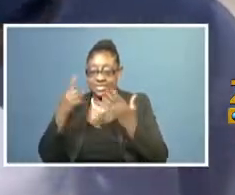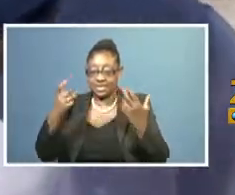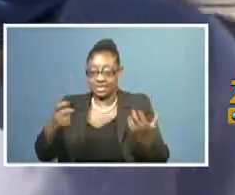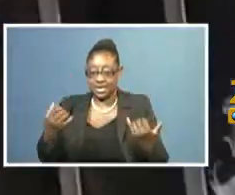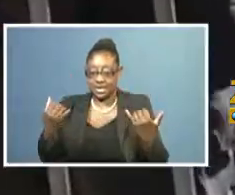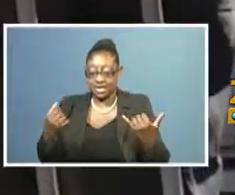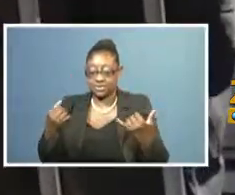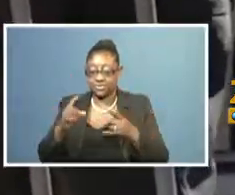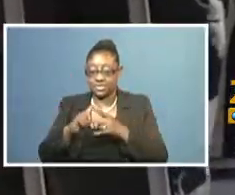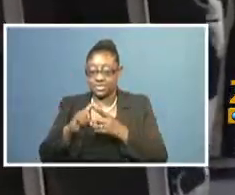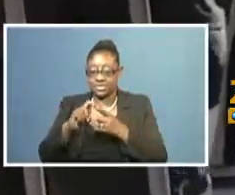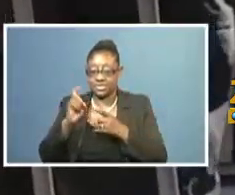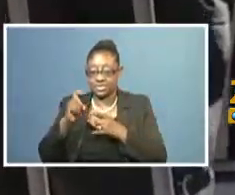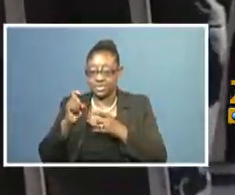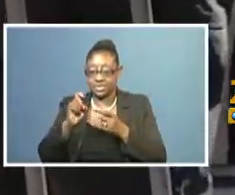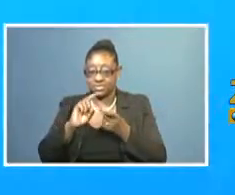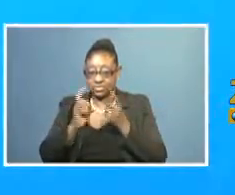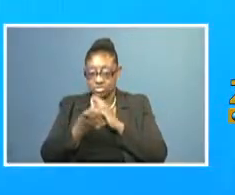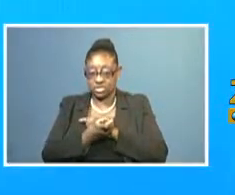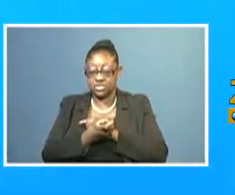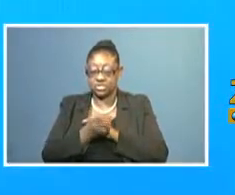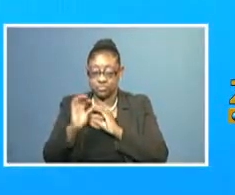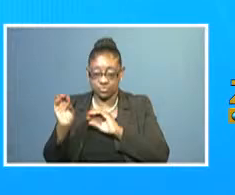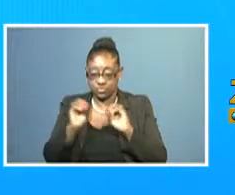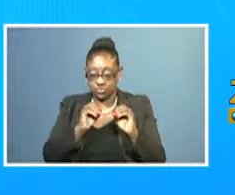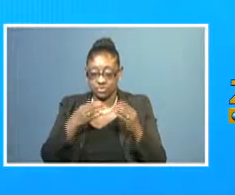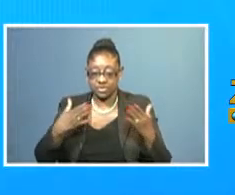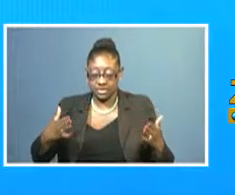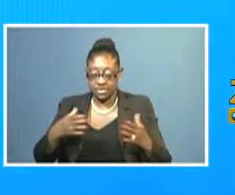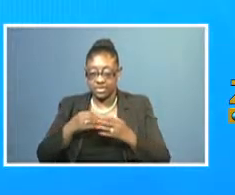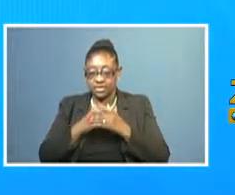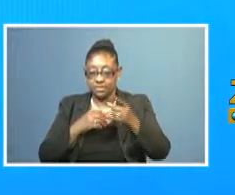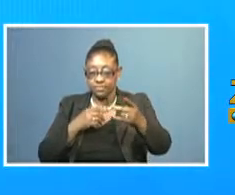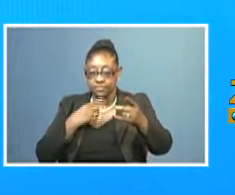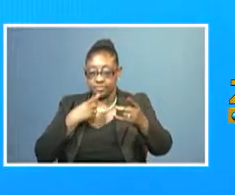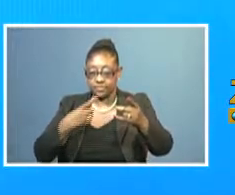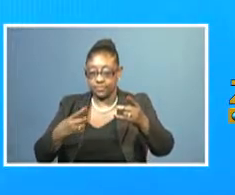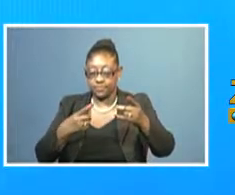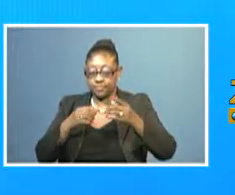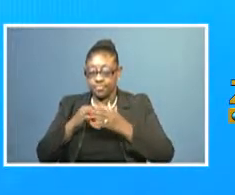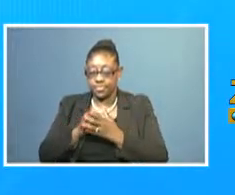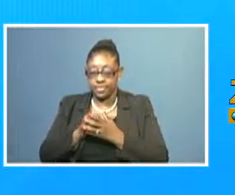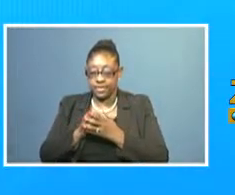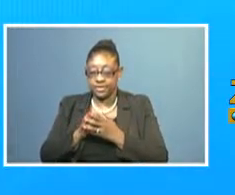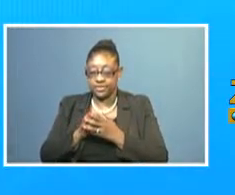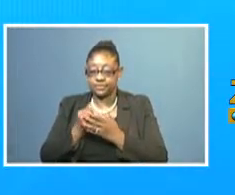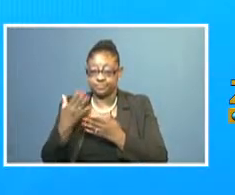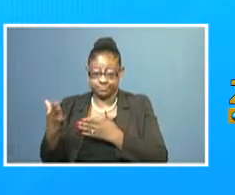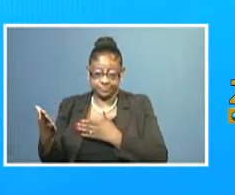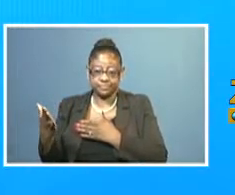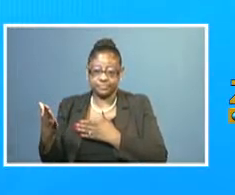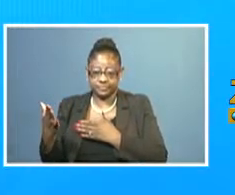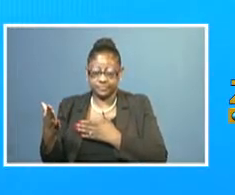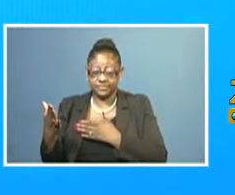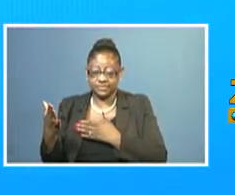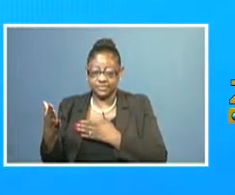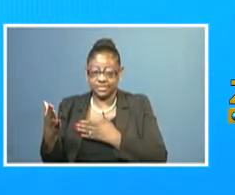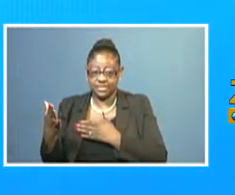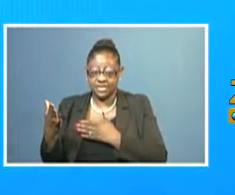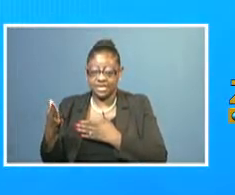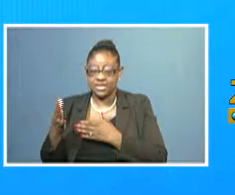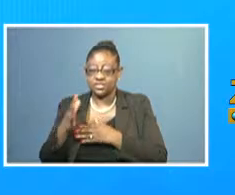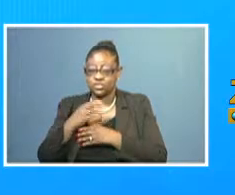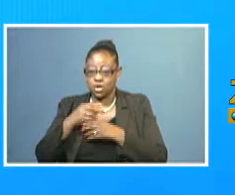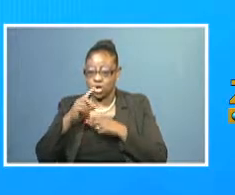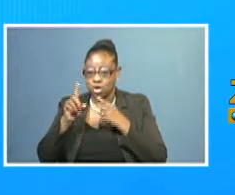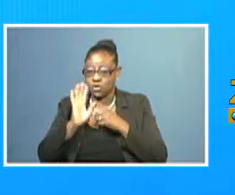the EOC is currently debating the issue. Very soon, some of the restrictions as it relates to mask